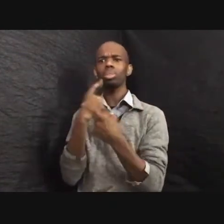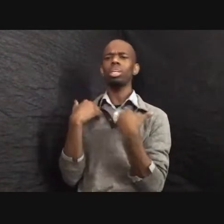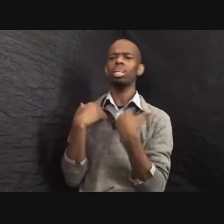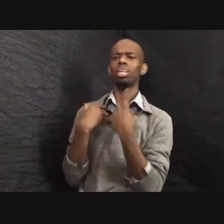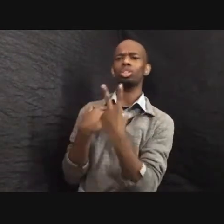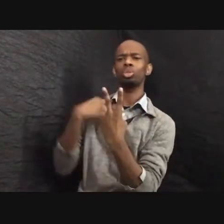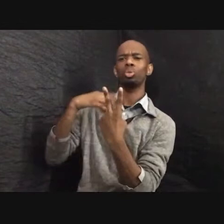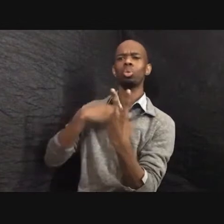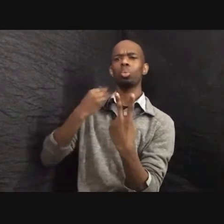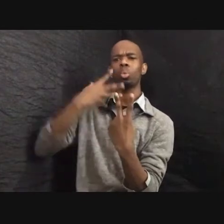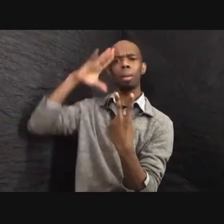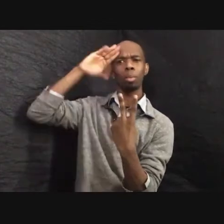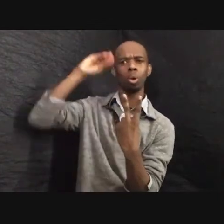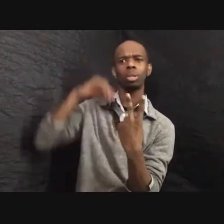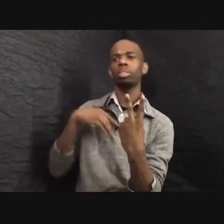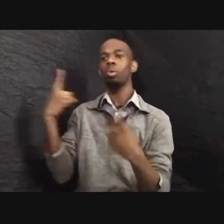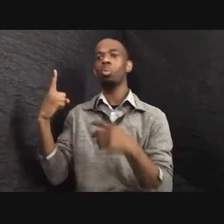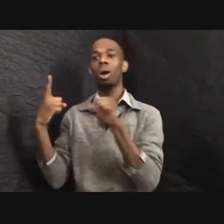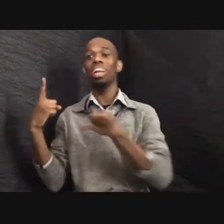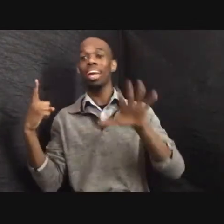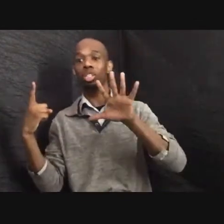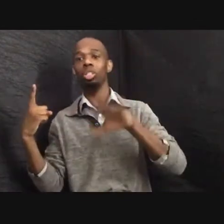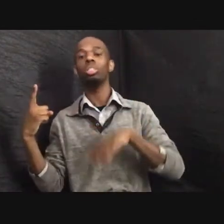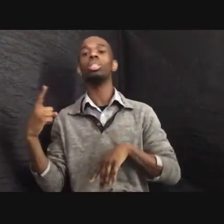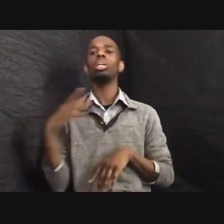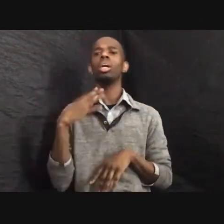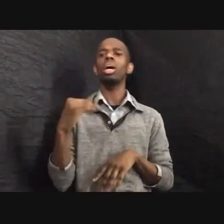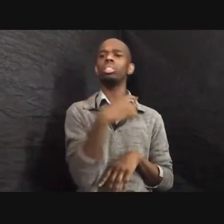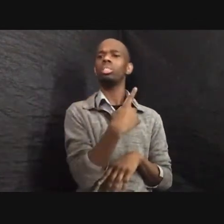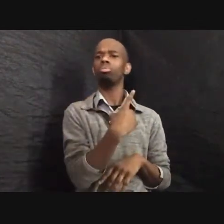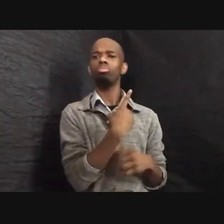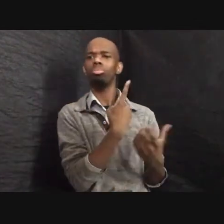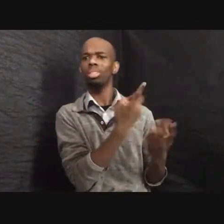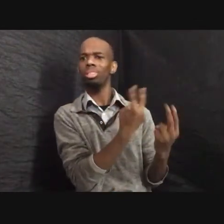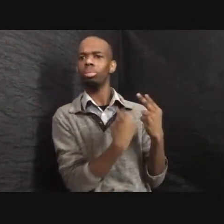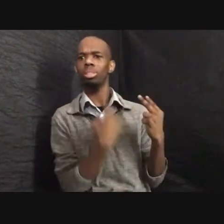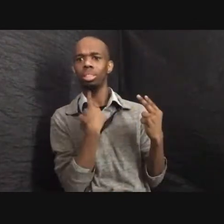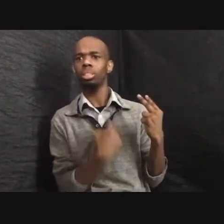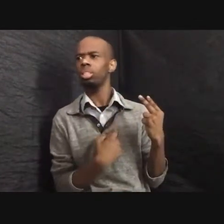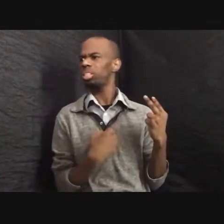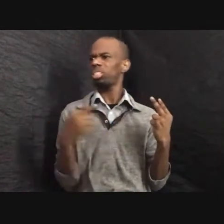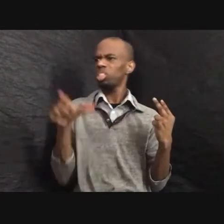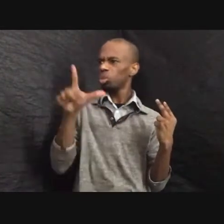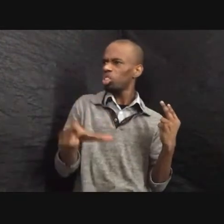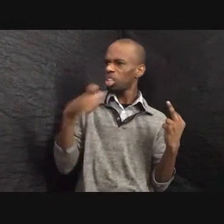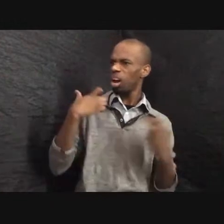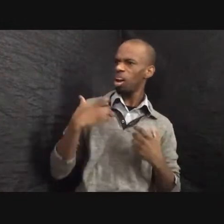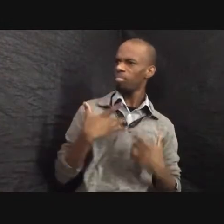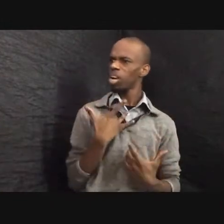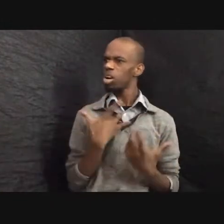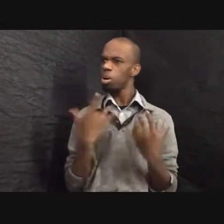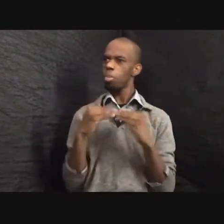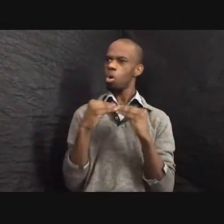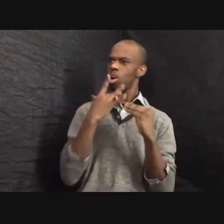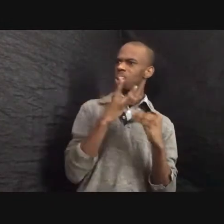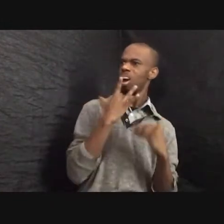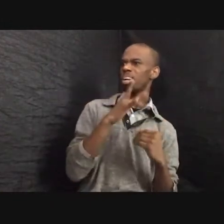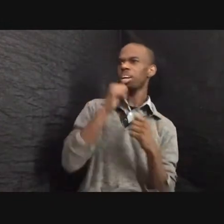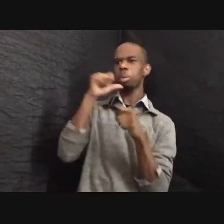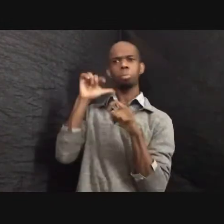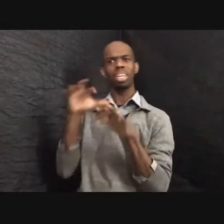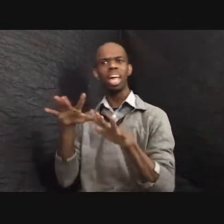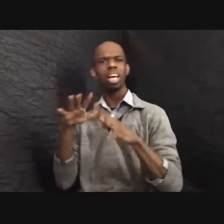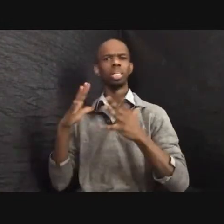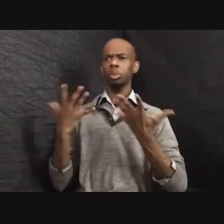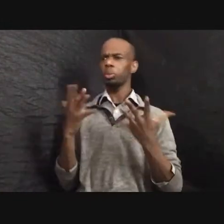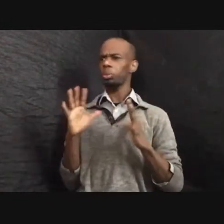was like, they would look at me as if, you're supposed to feel so lucky and blessed. Yeah. Why aren't you not smiling bigger? Why aren't you feeling so, honored that we're giving you this opportunity?